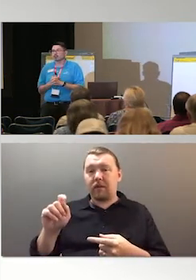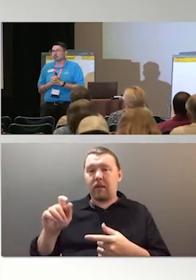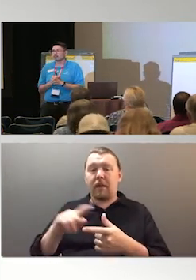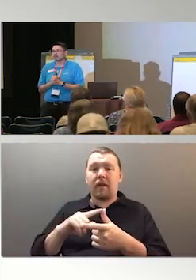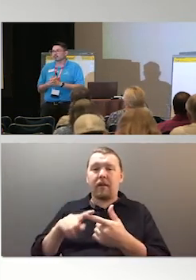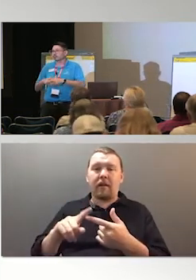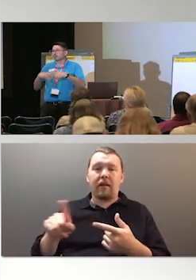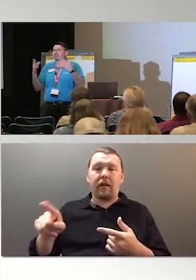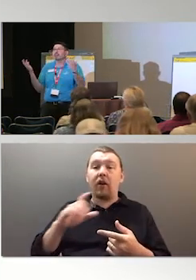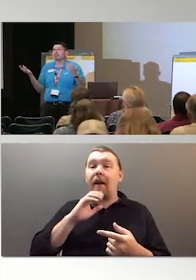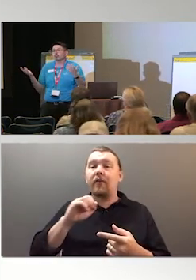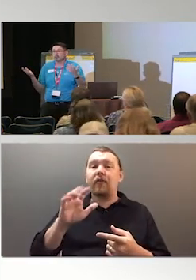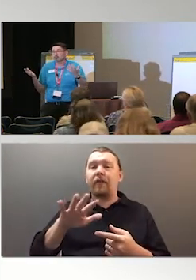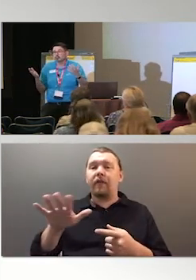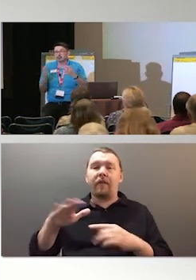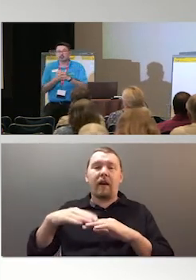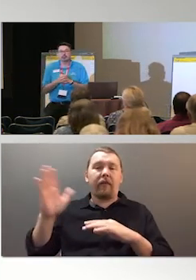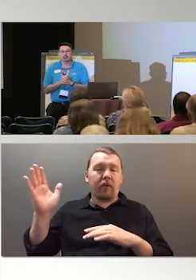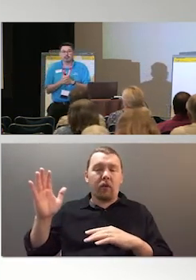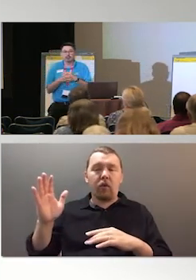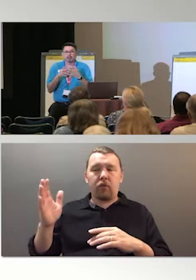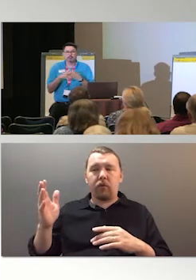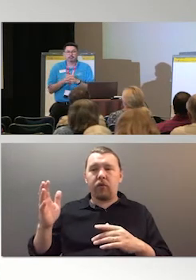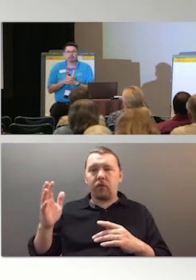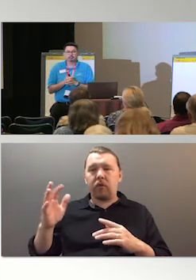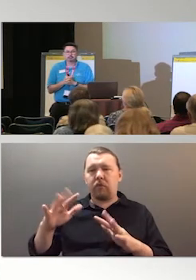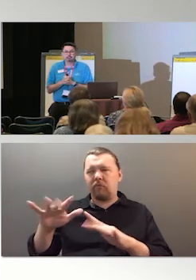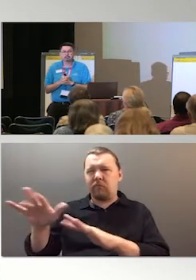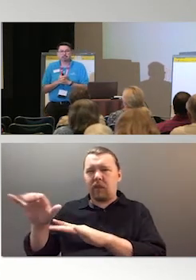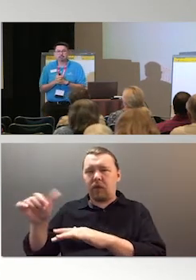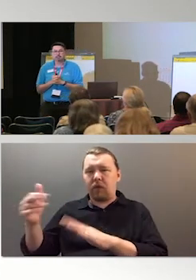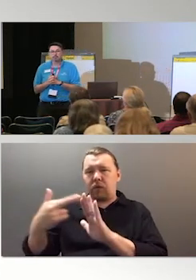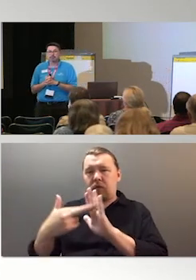know, they're 55 and older, right? But if they're,